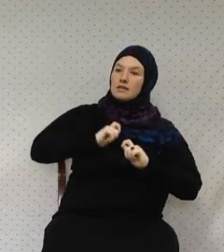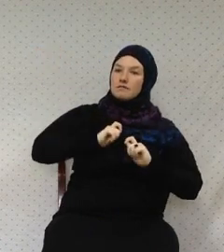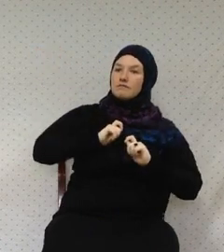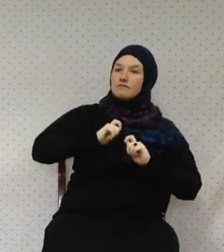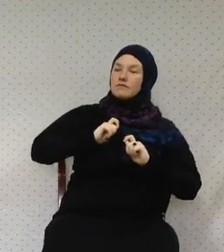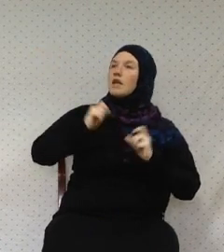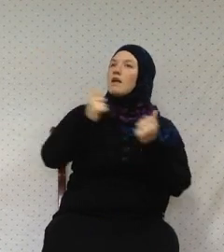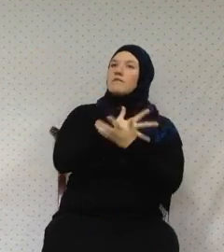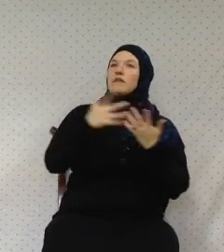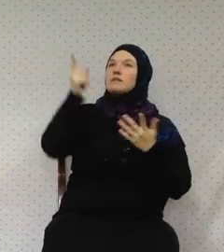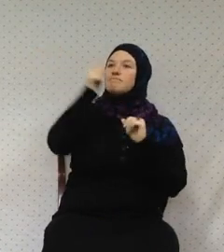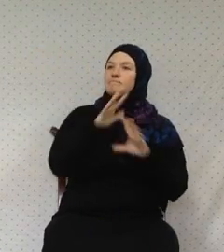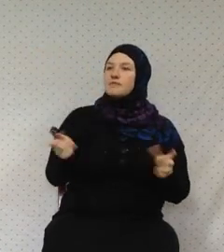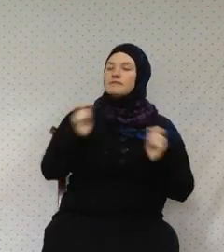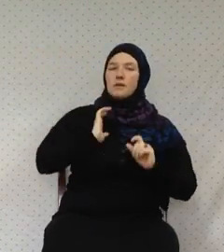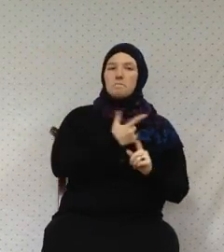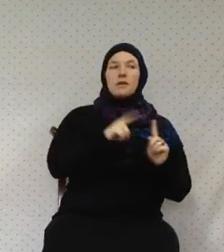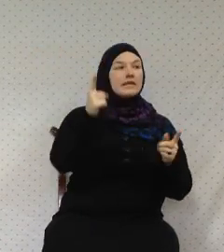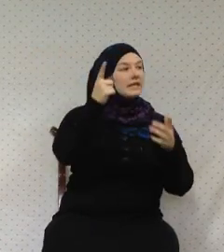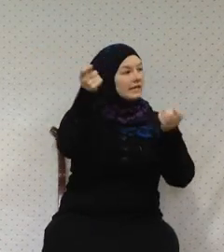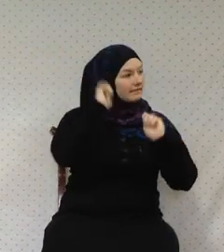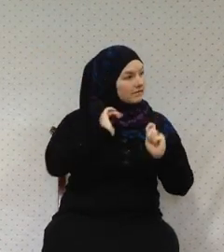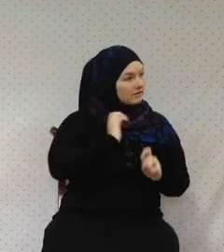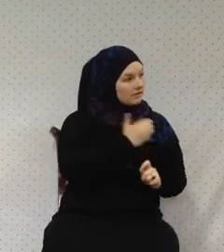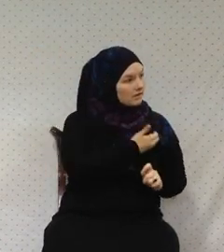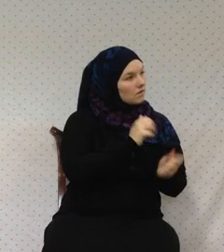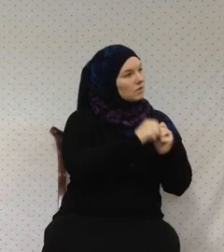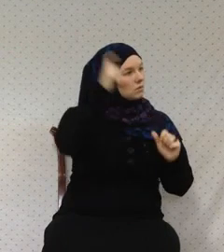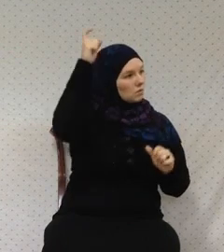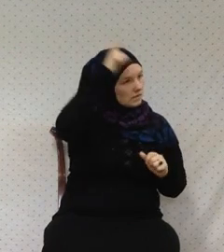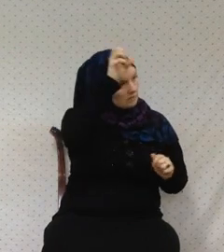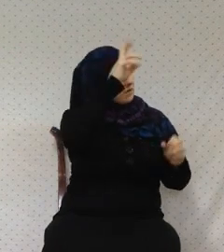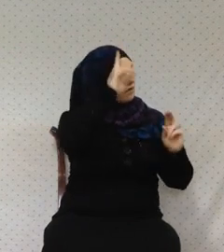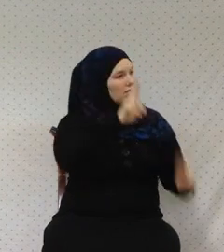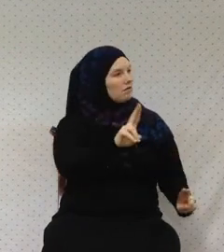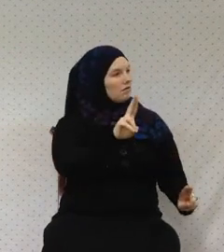bit when He holds. But He gives with wisdom and